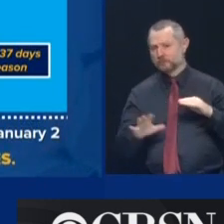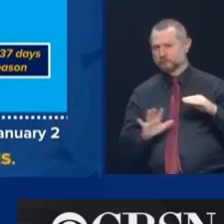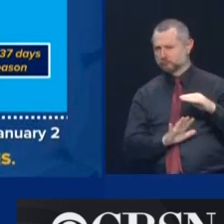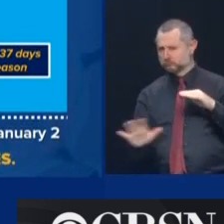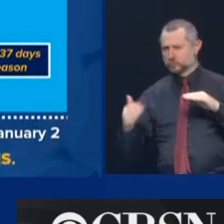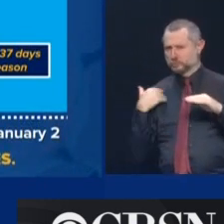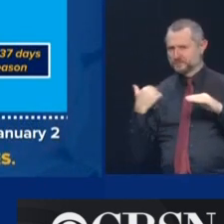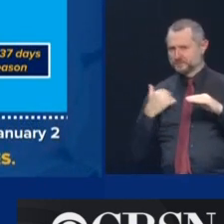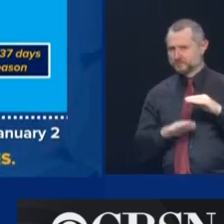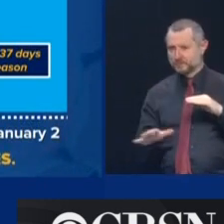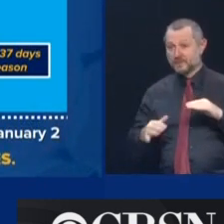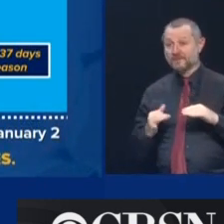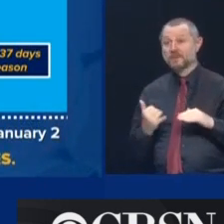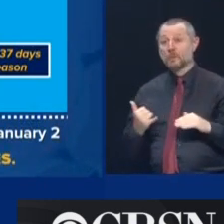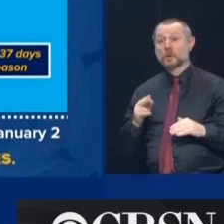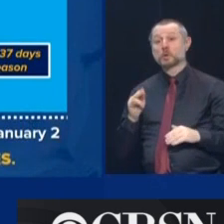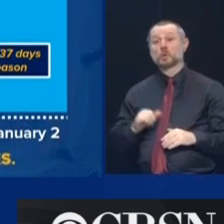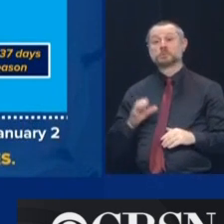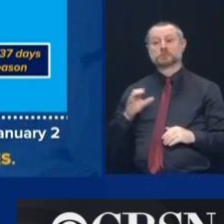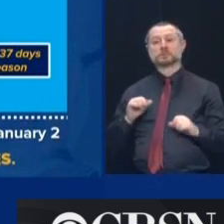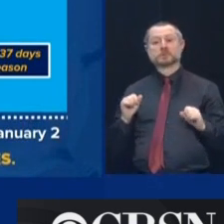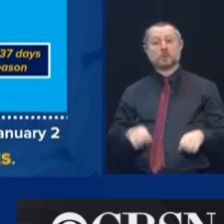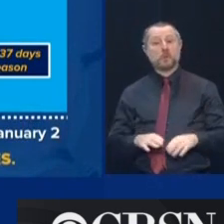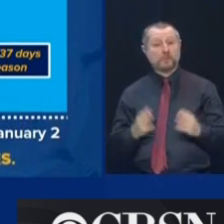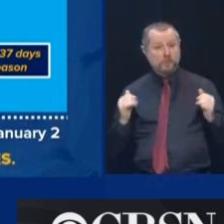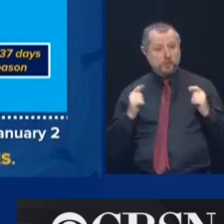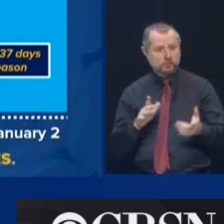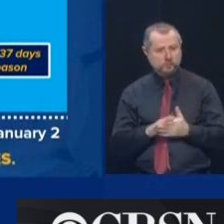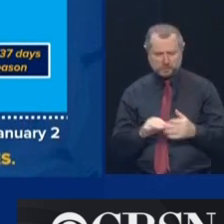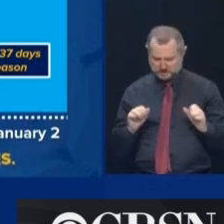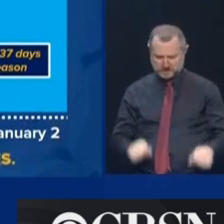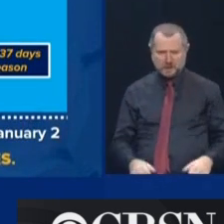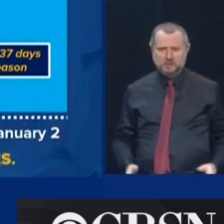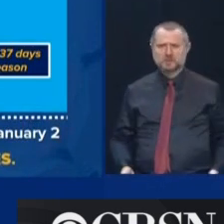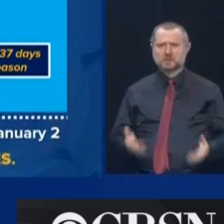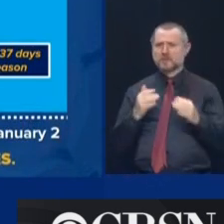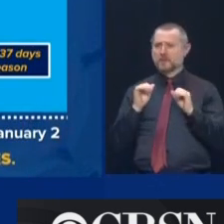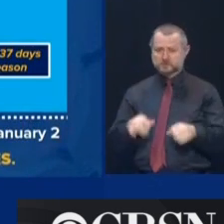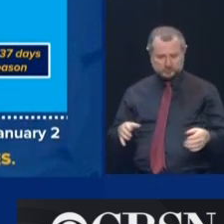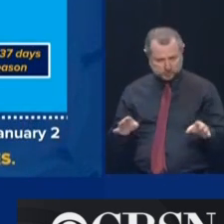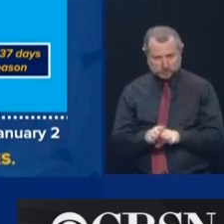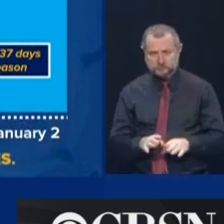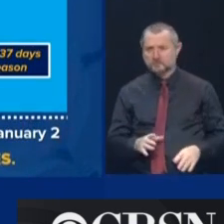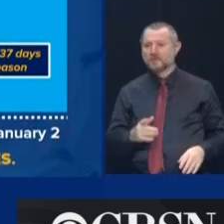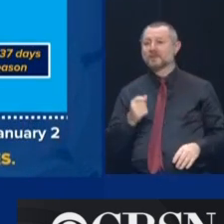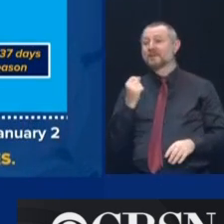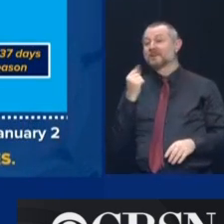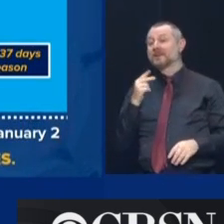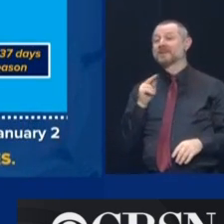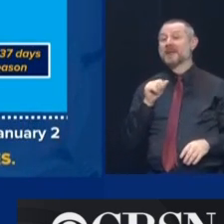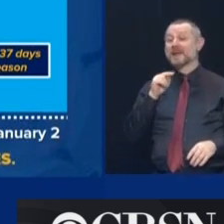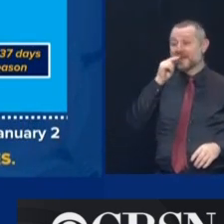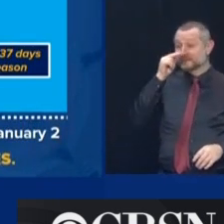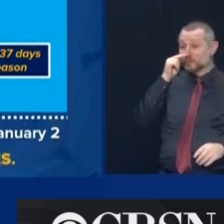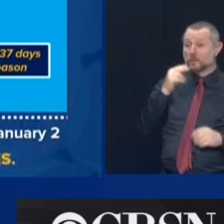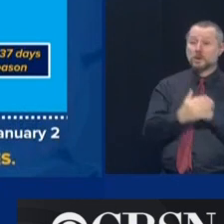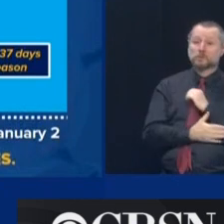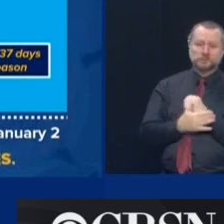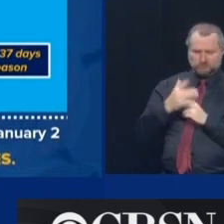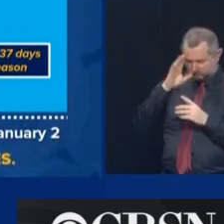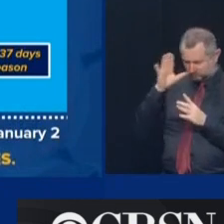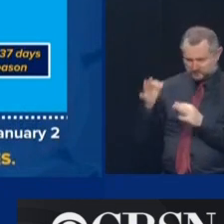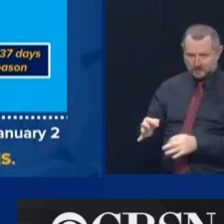Today, New York City could open every school. They could close every school. Nassau County could open every school. They could close